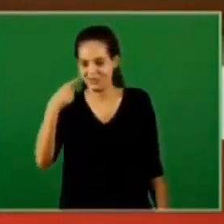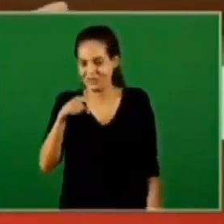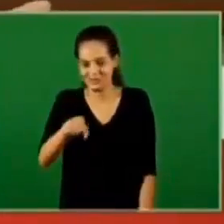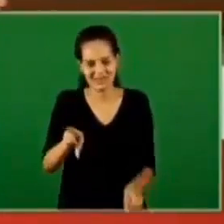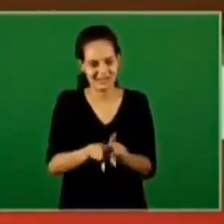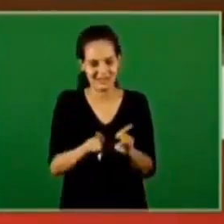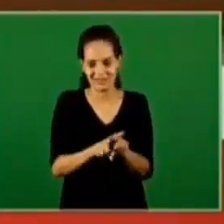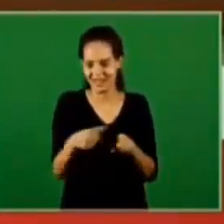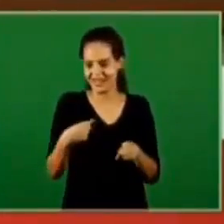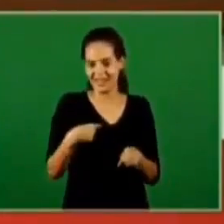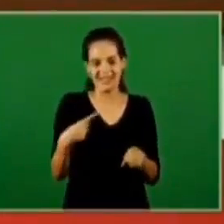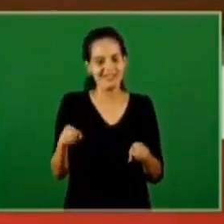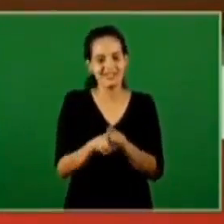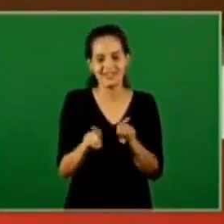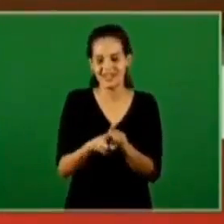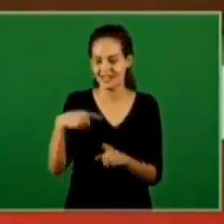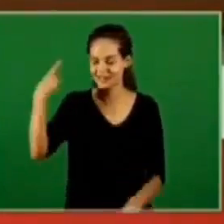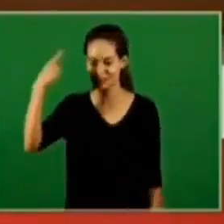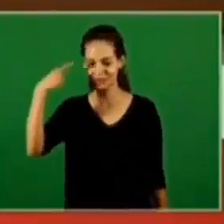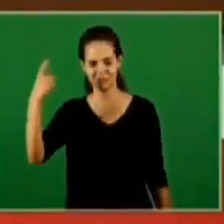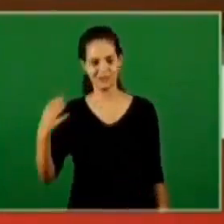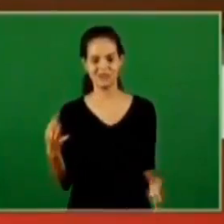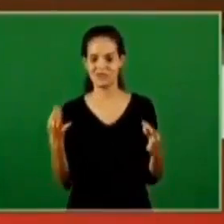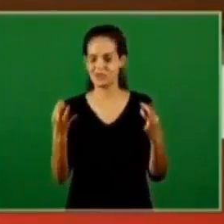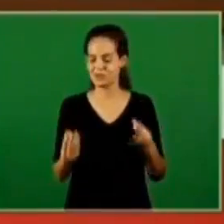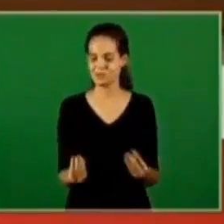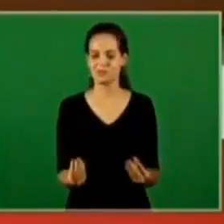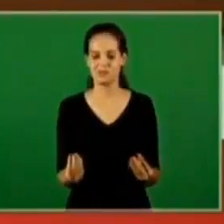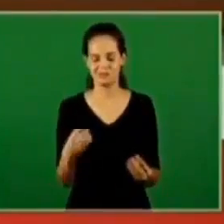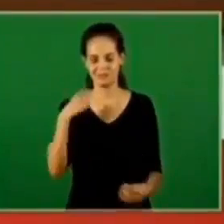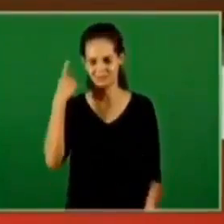just another one. There's a place for you here.